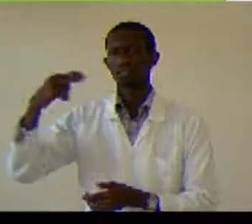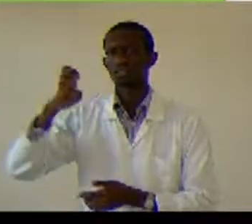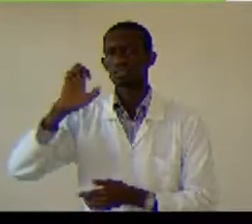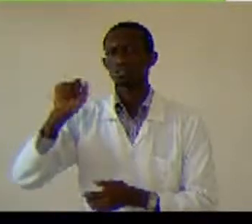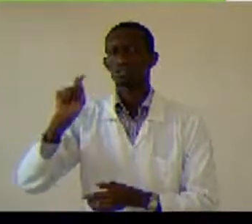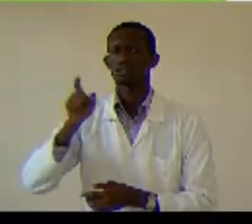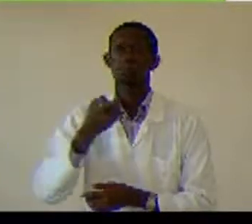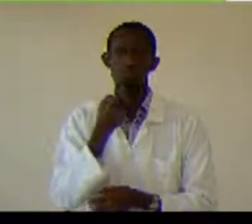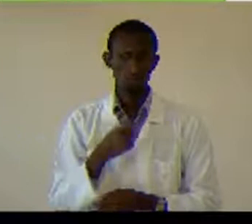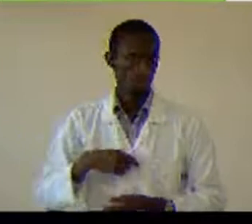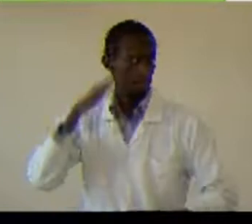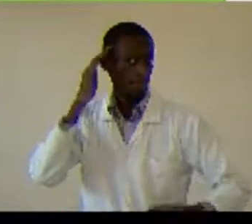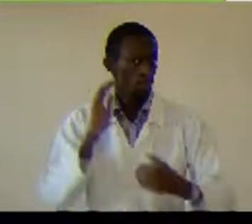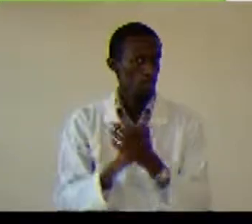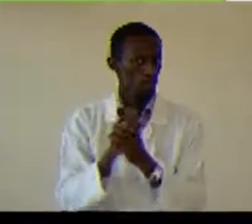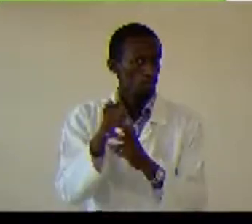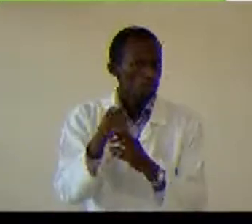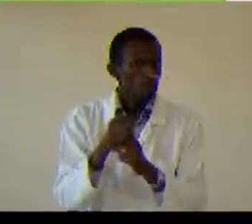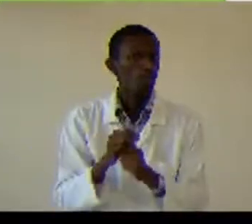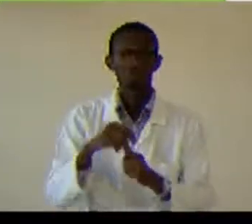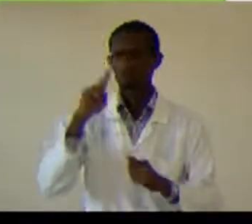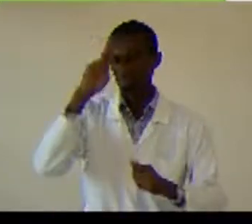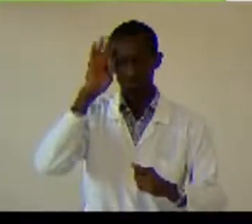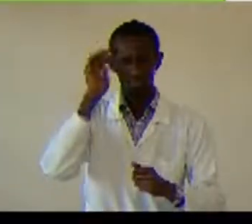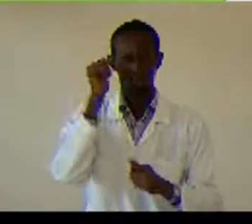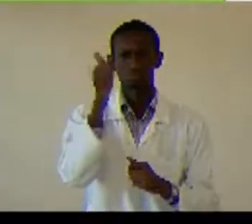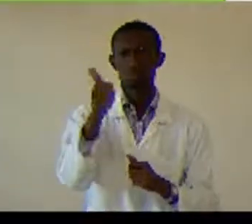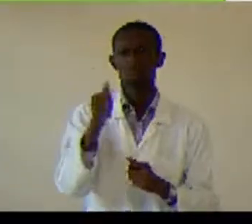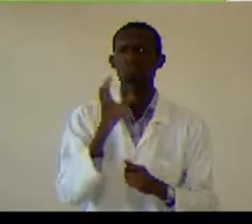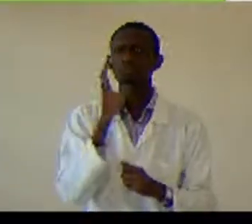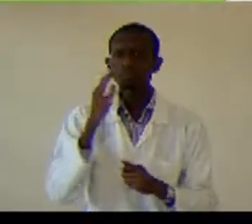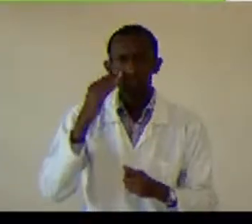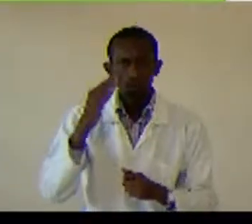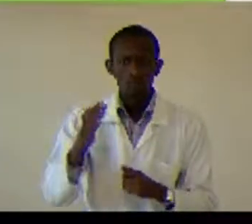believe you have mastered those down. Let's go to C.